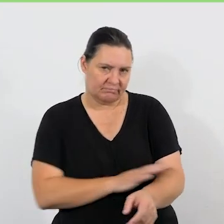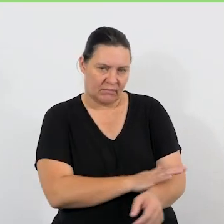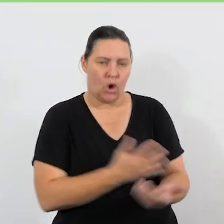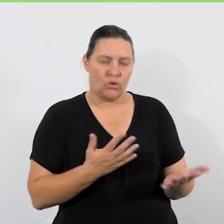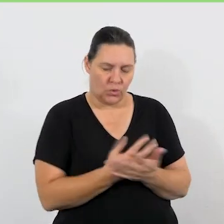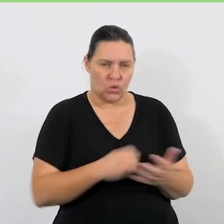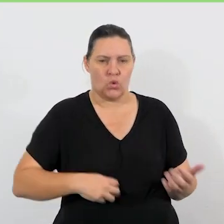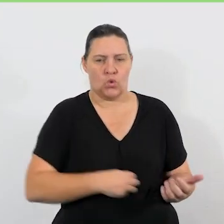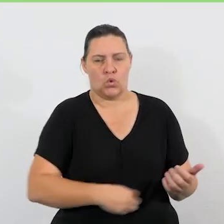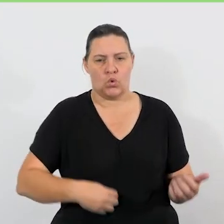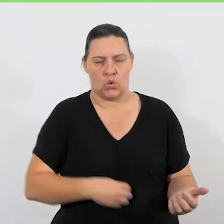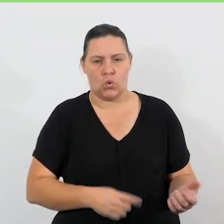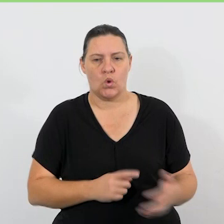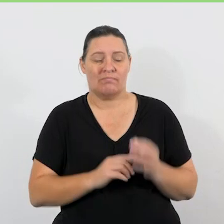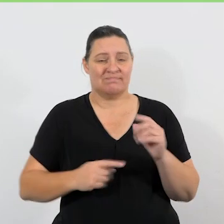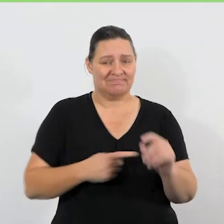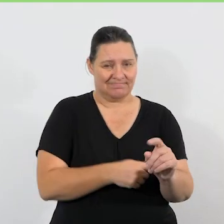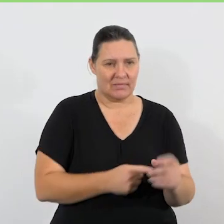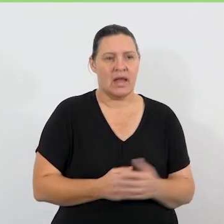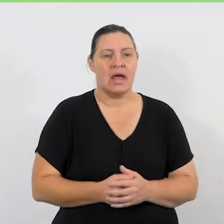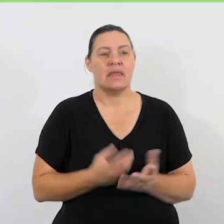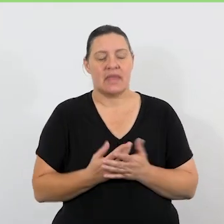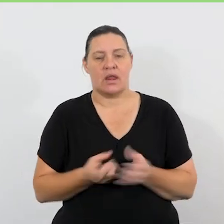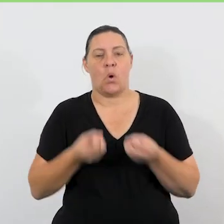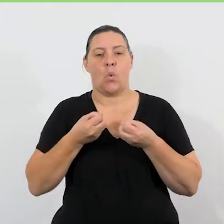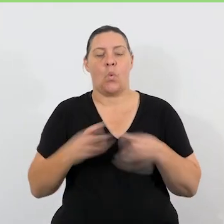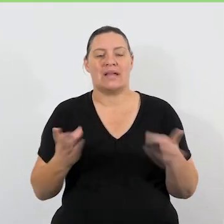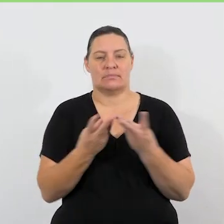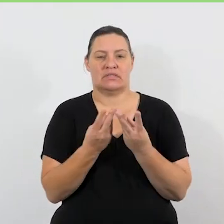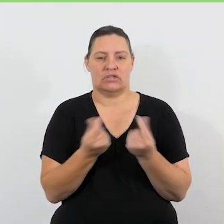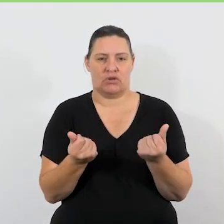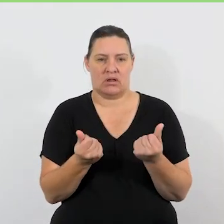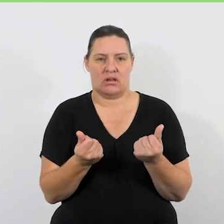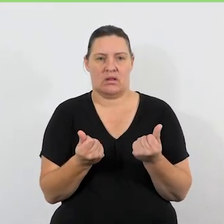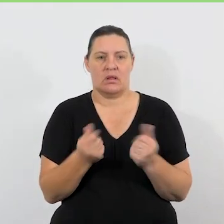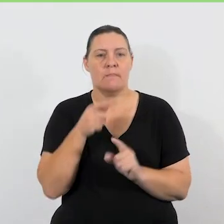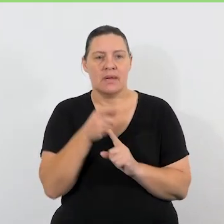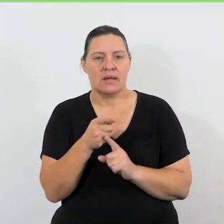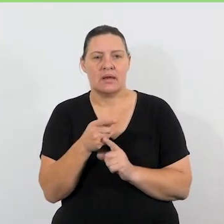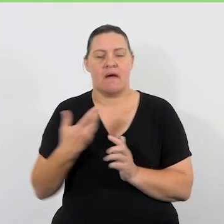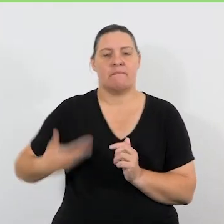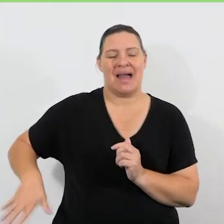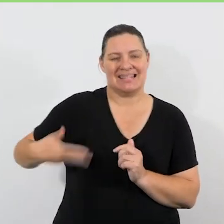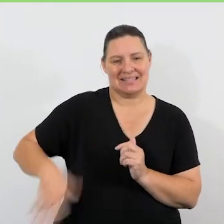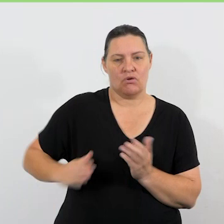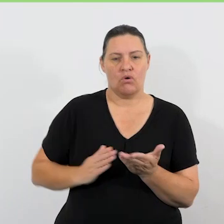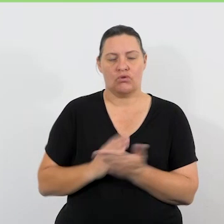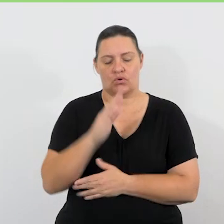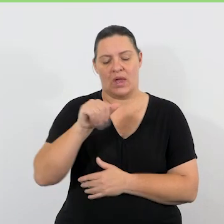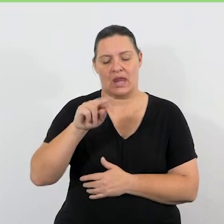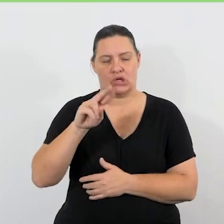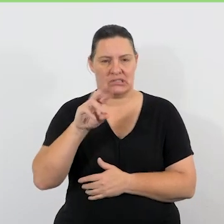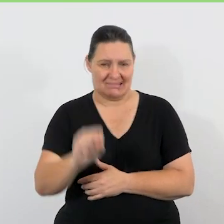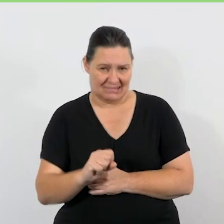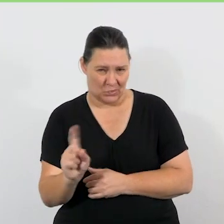the intestine. And our last description says waste material which is passed out through